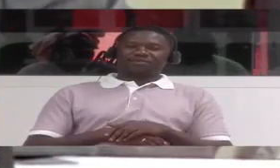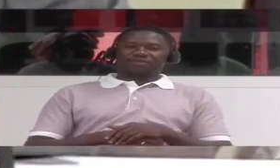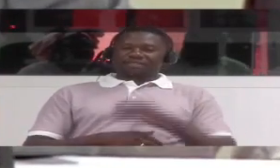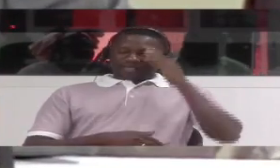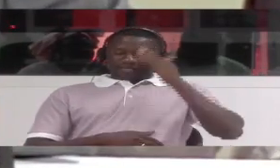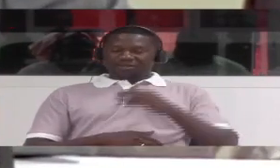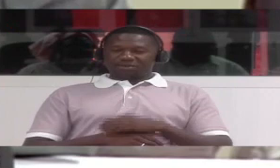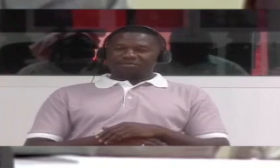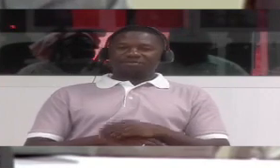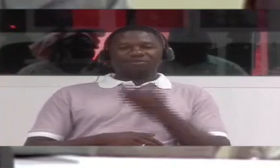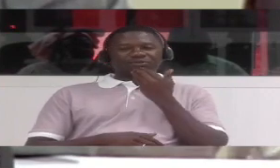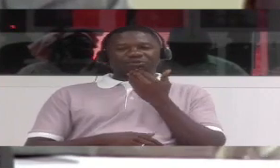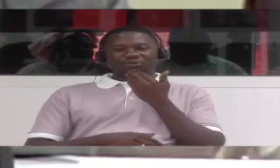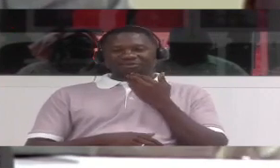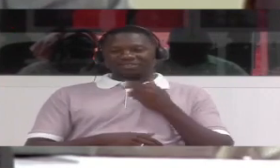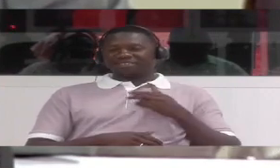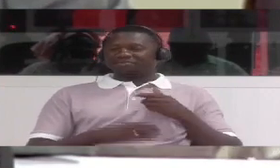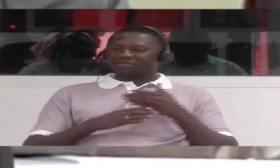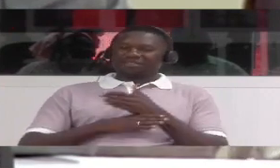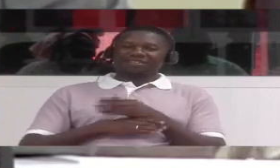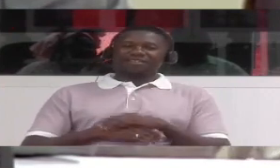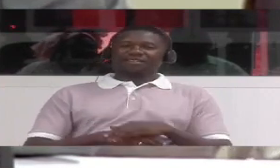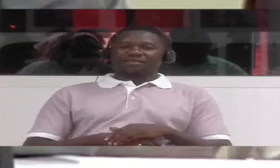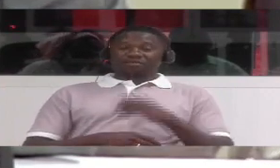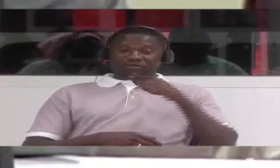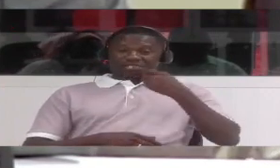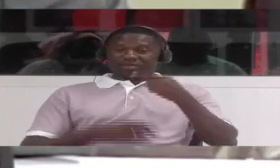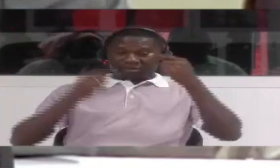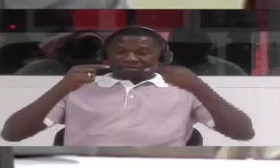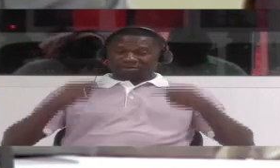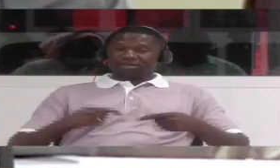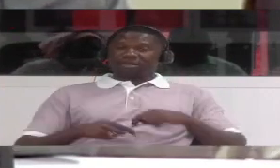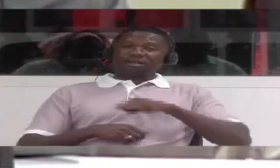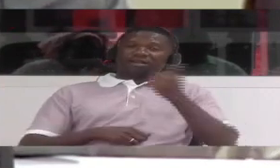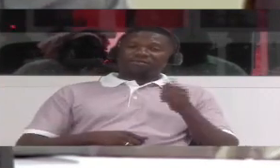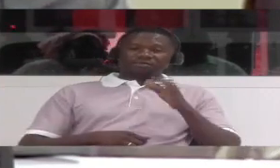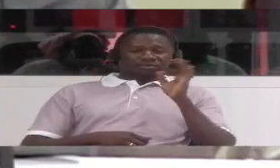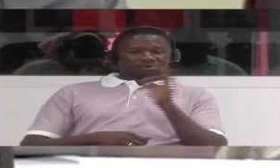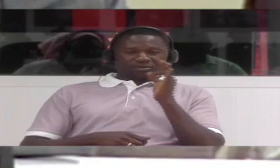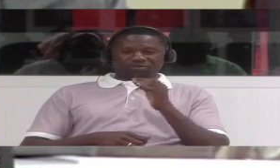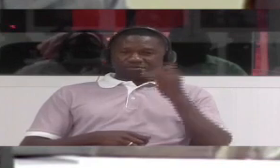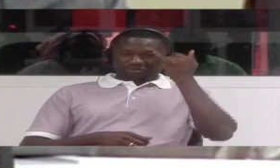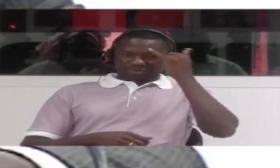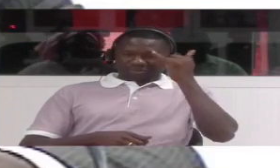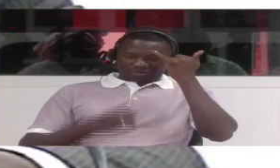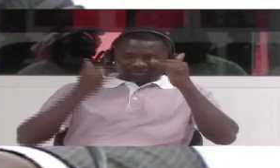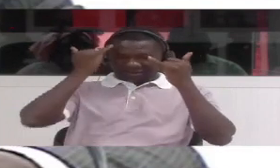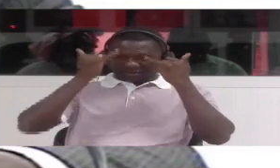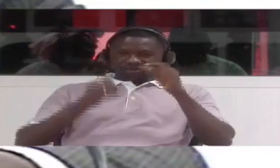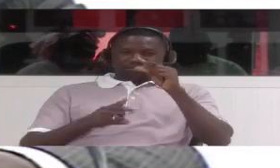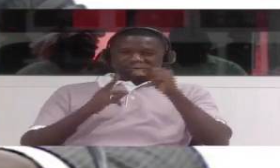sorry for that slip, for the testimony and for the very wise words that you just spoke. I